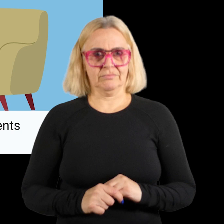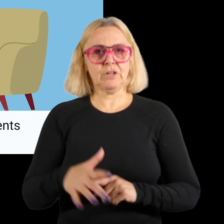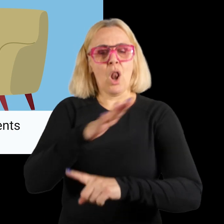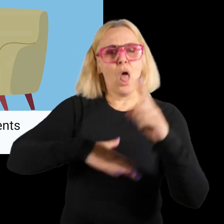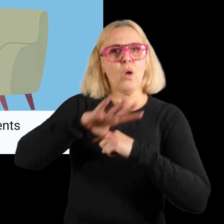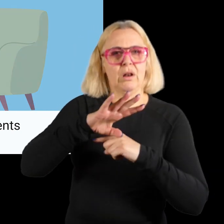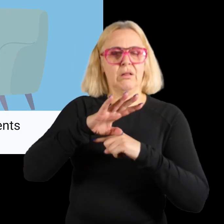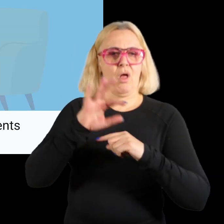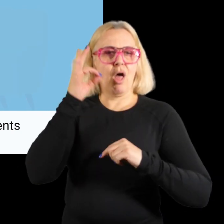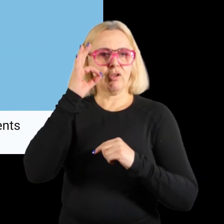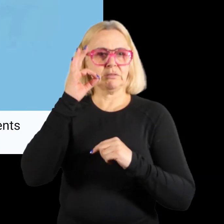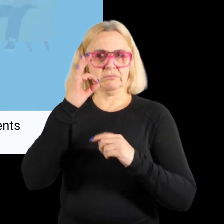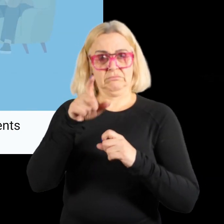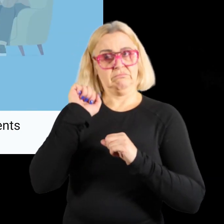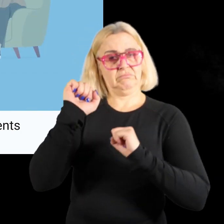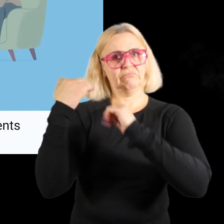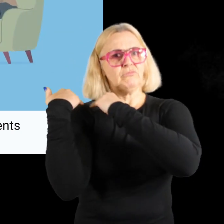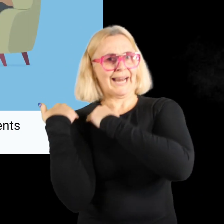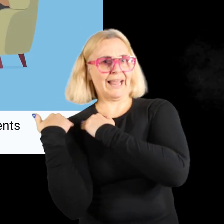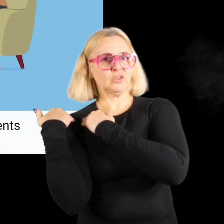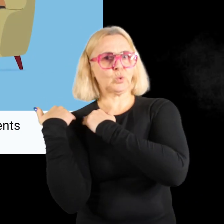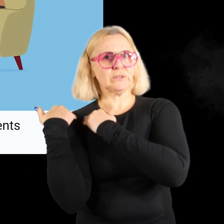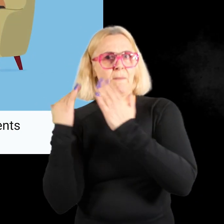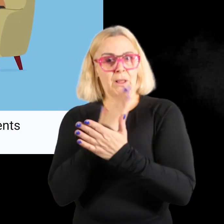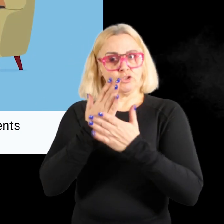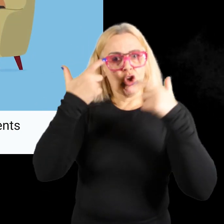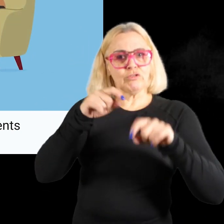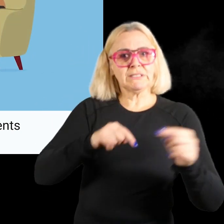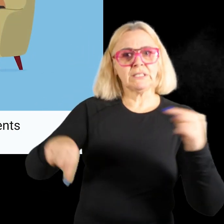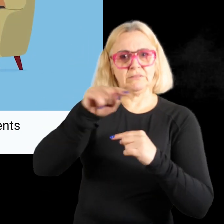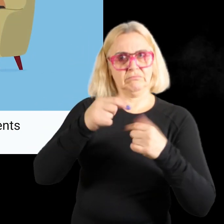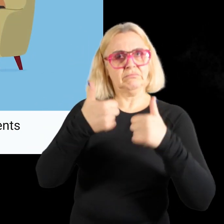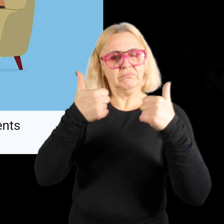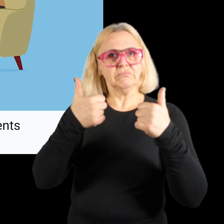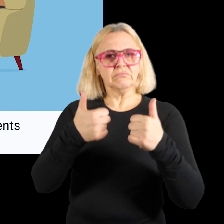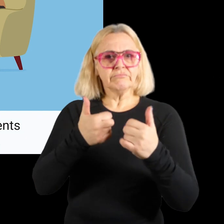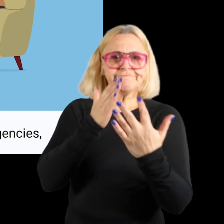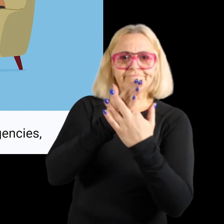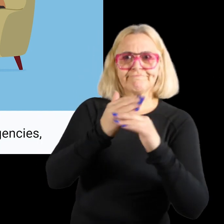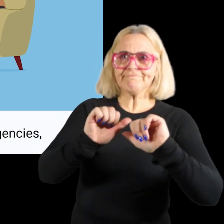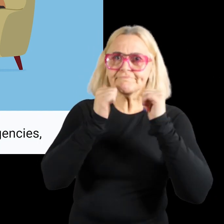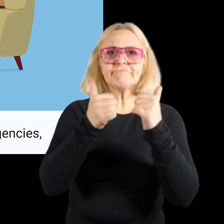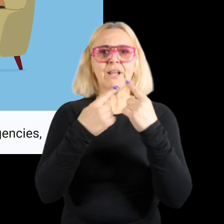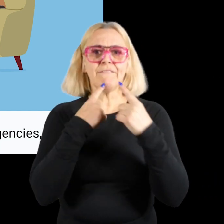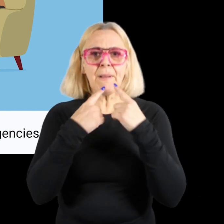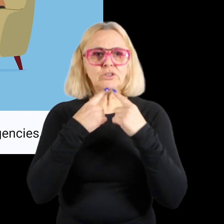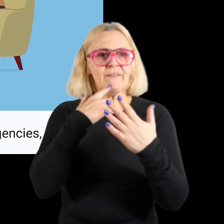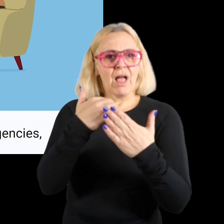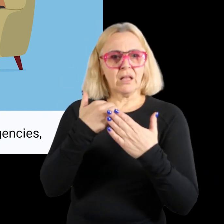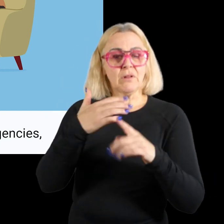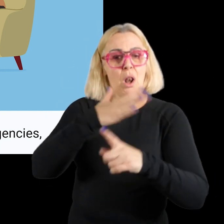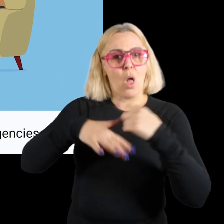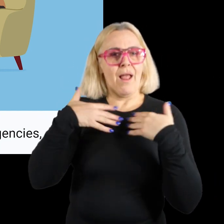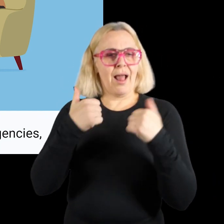Local authorities have a statutory duty to ensure residents have easy access to good information and advice. They share this responsibility with